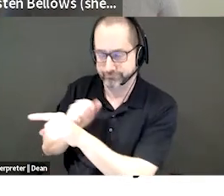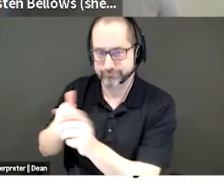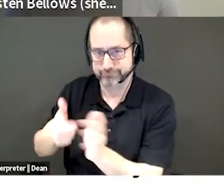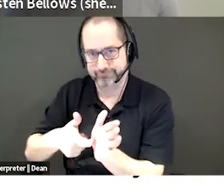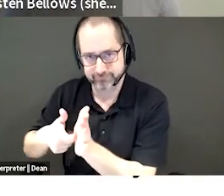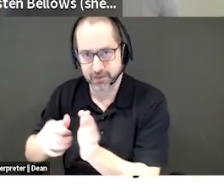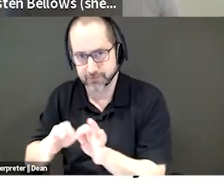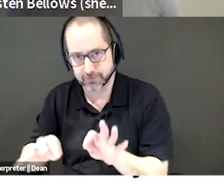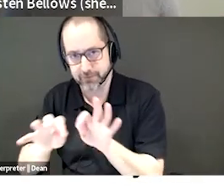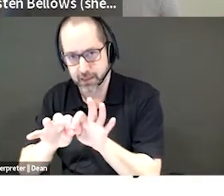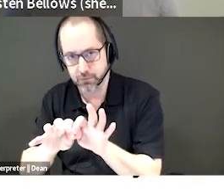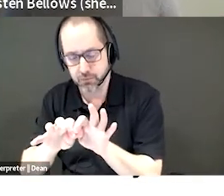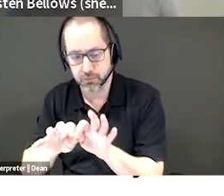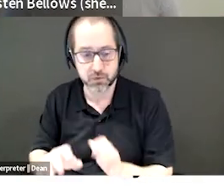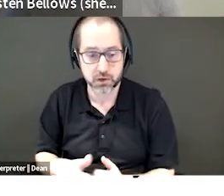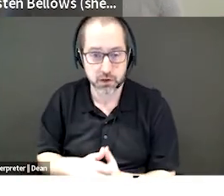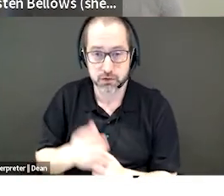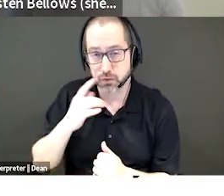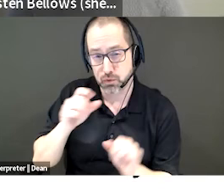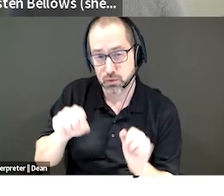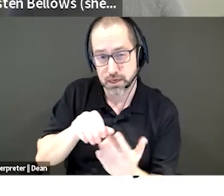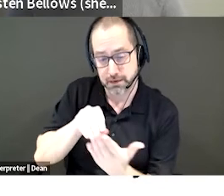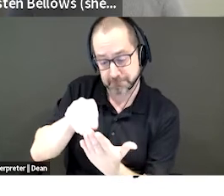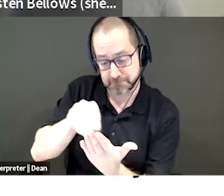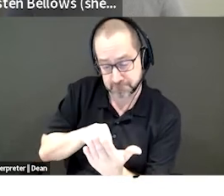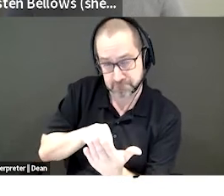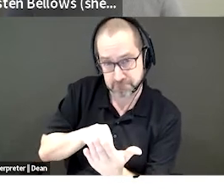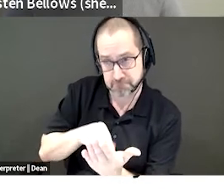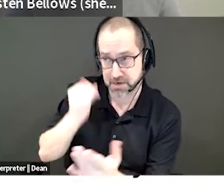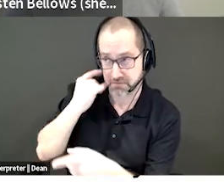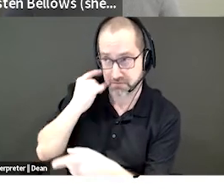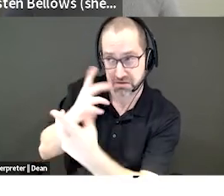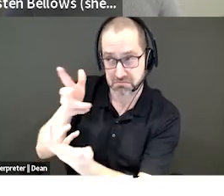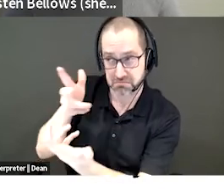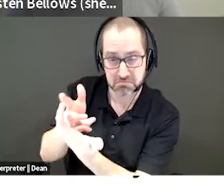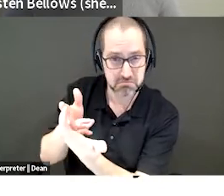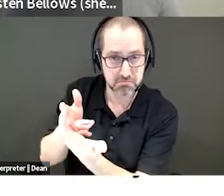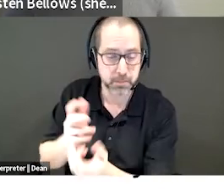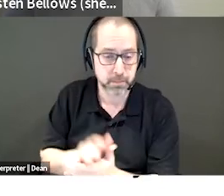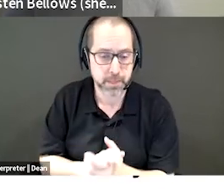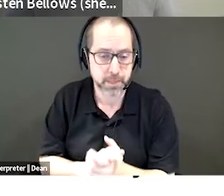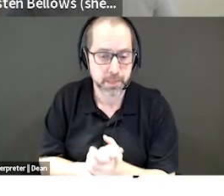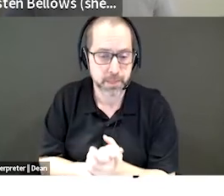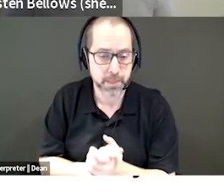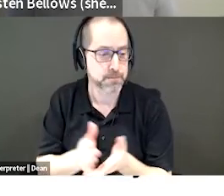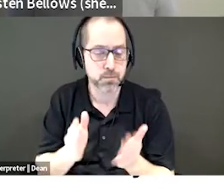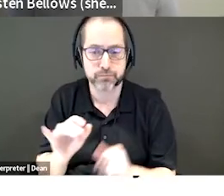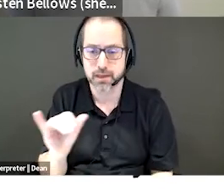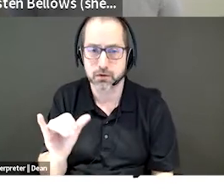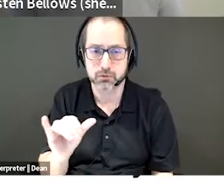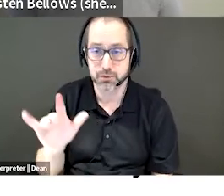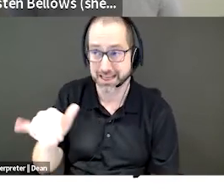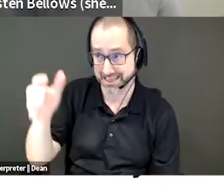that out if it is actually important for that job. And also research the